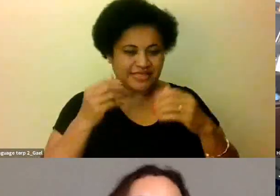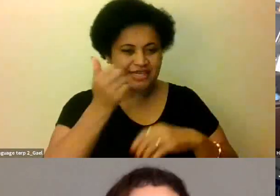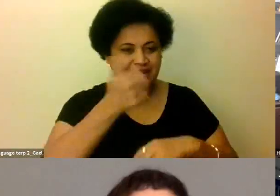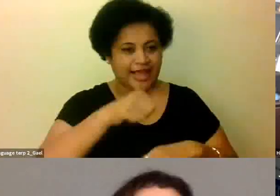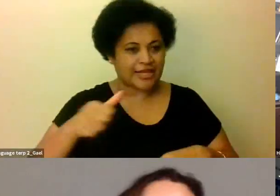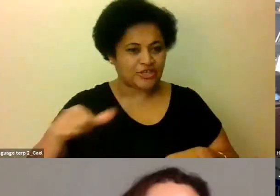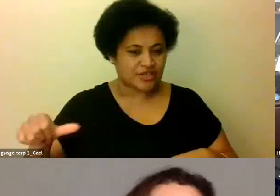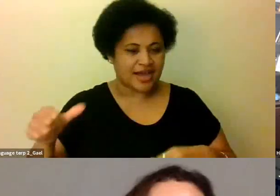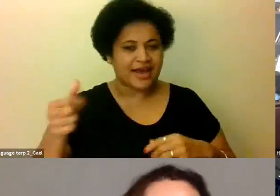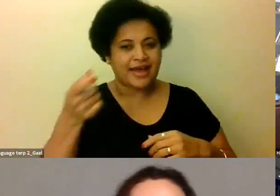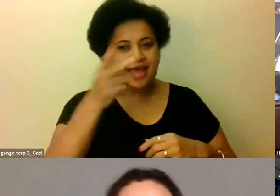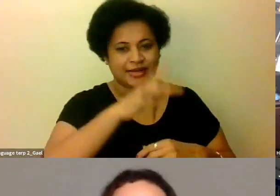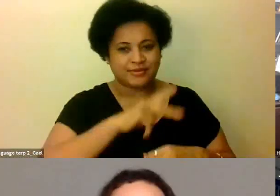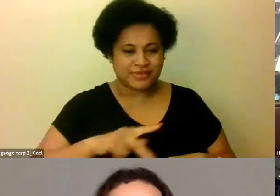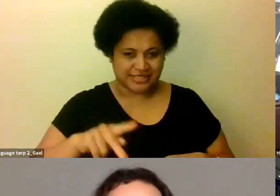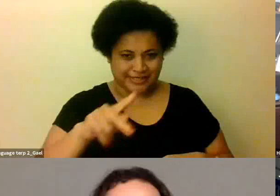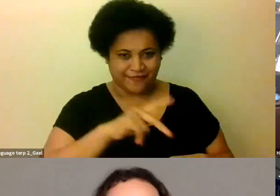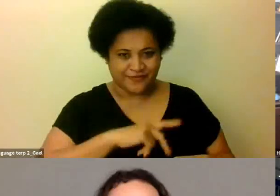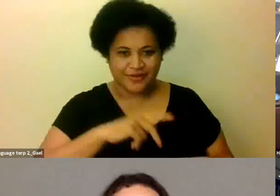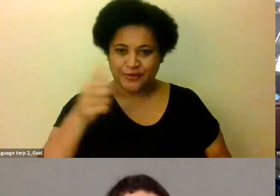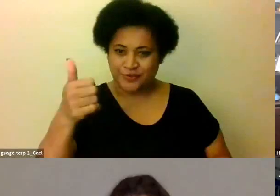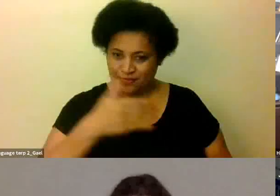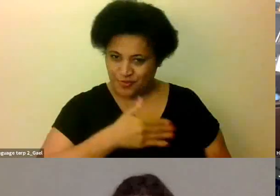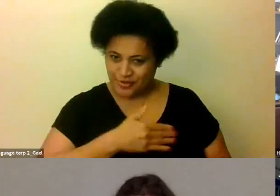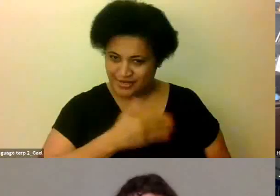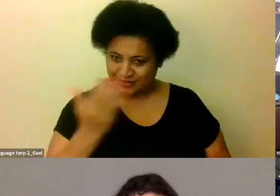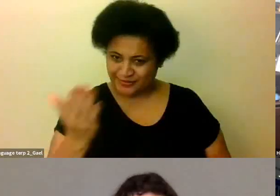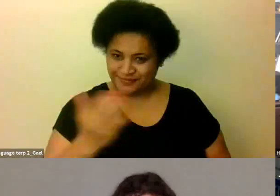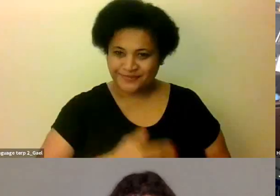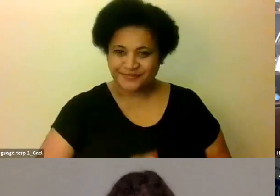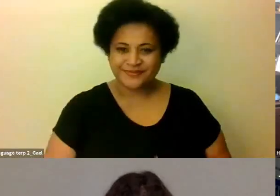So good morning, Harpreet, and welcome.